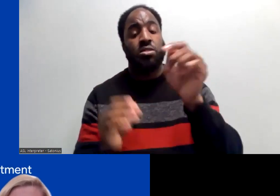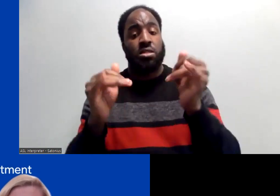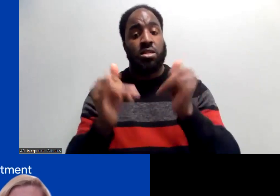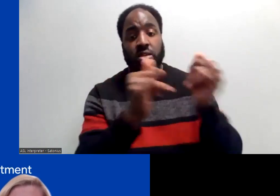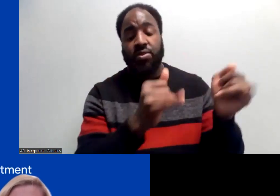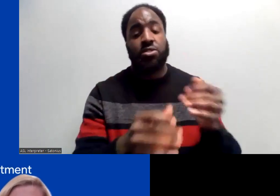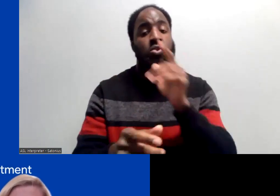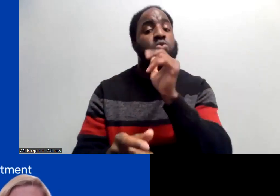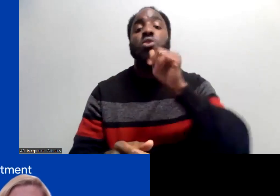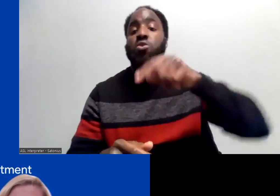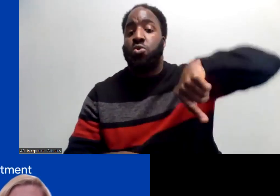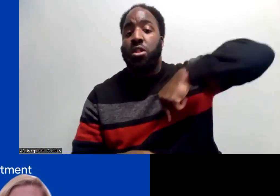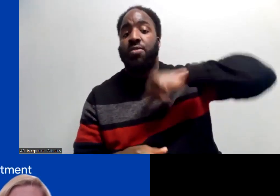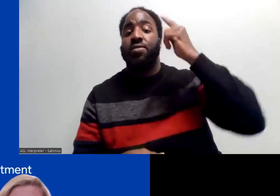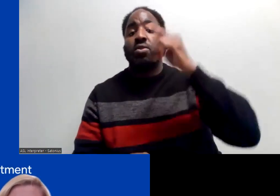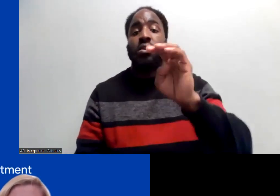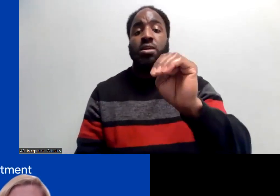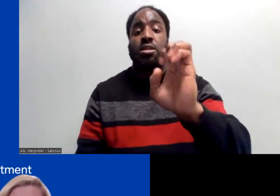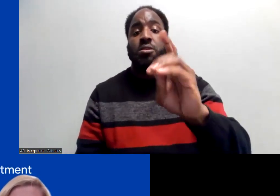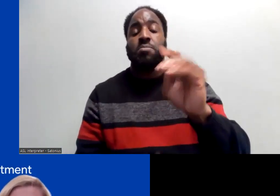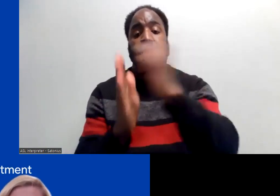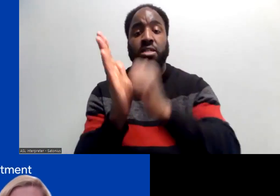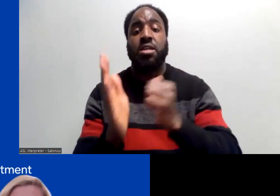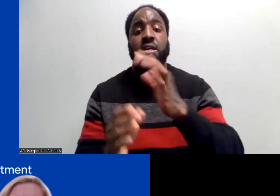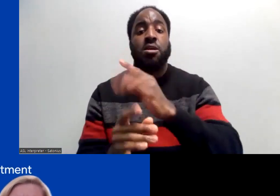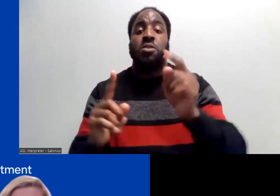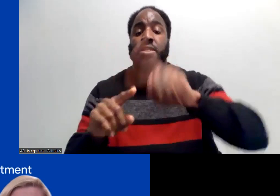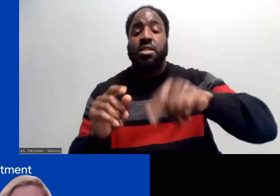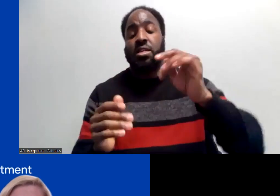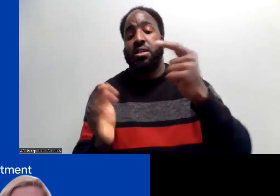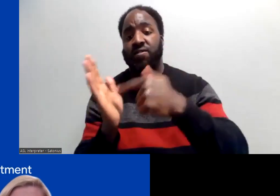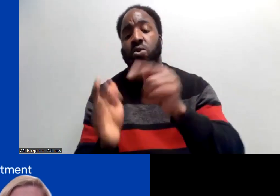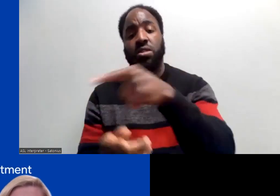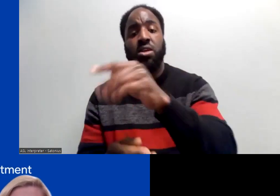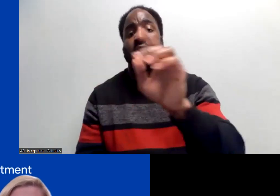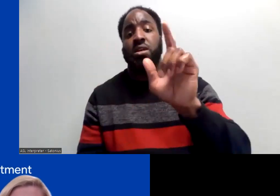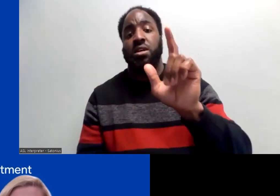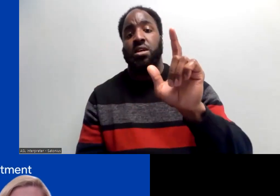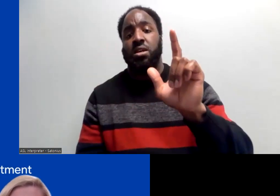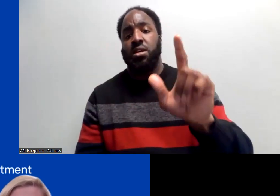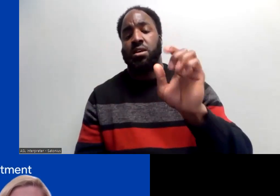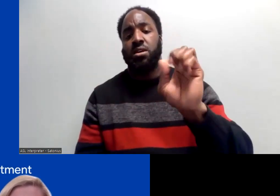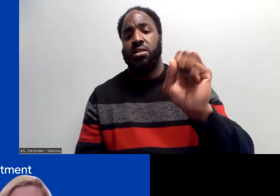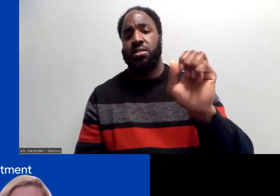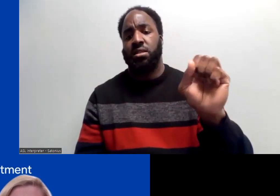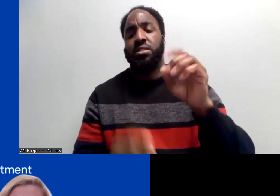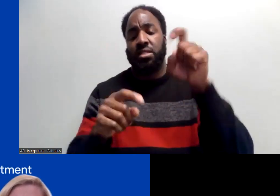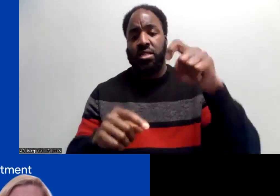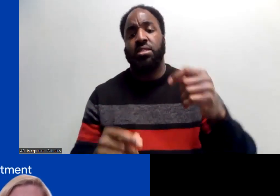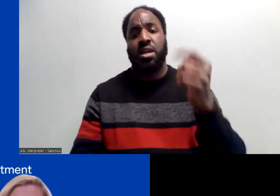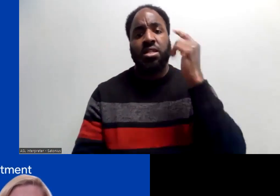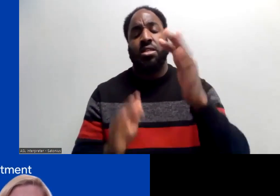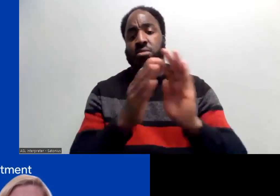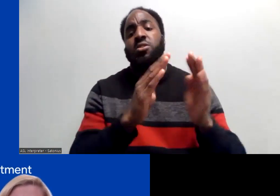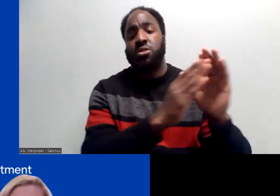qualify for Medi-Cal and yet can't afford their LTSS needs. I think the Impact Committee has been very vocal